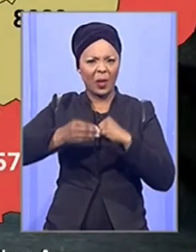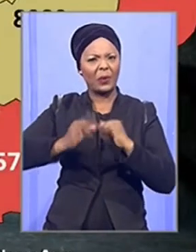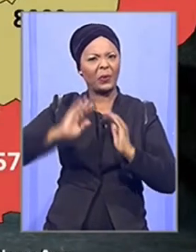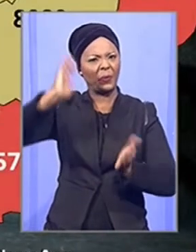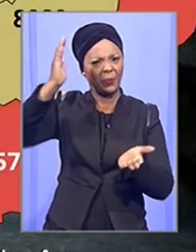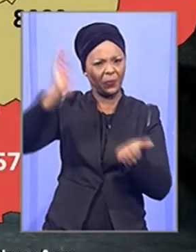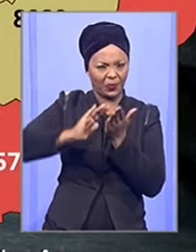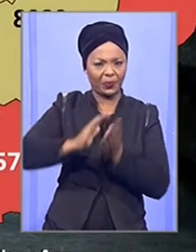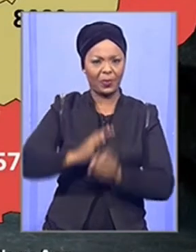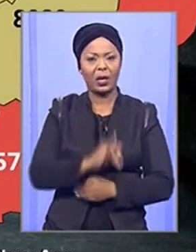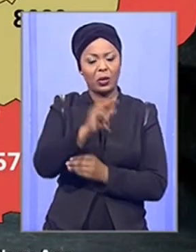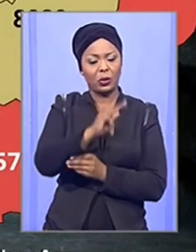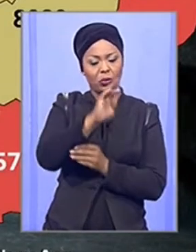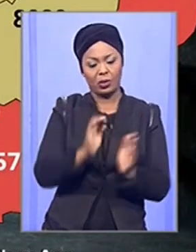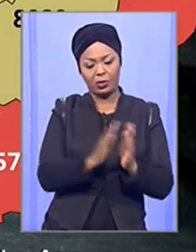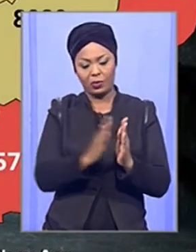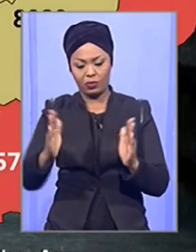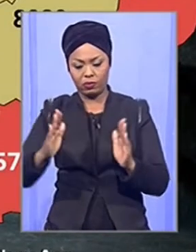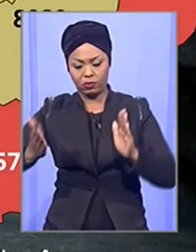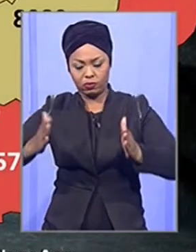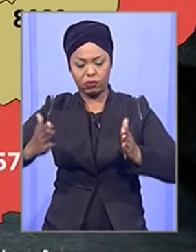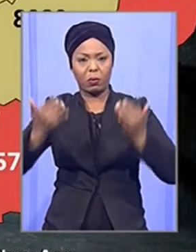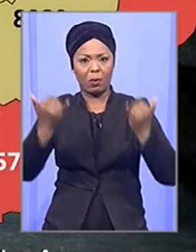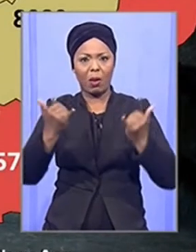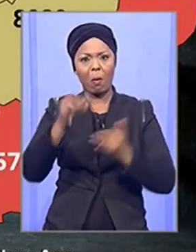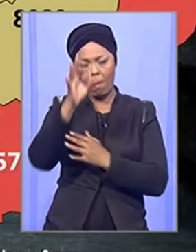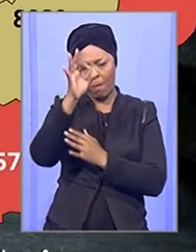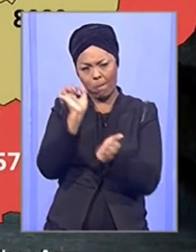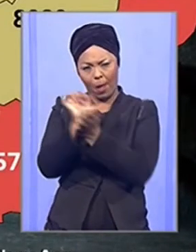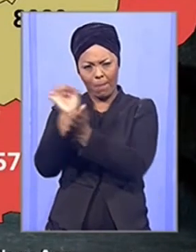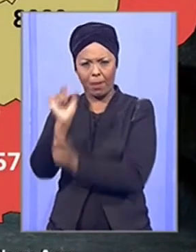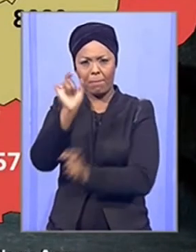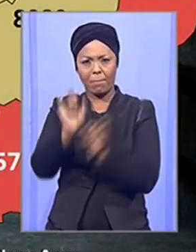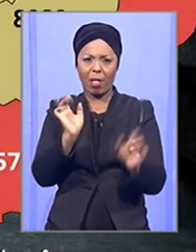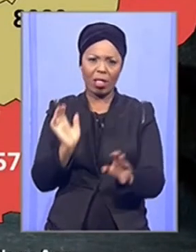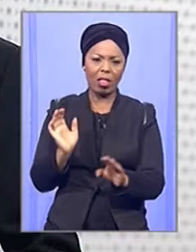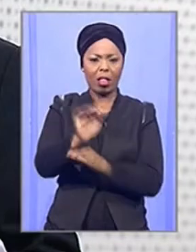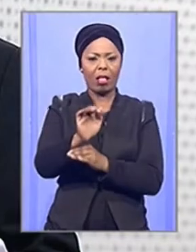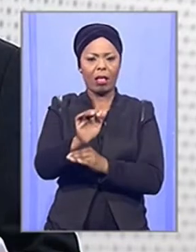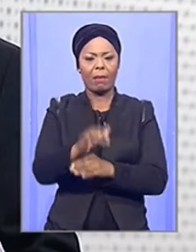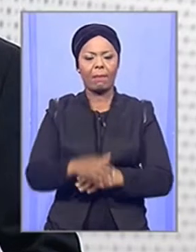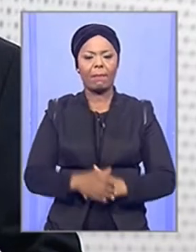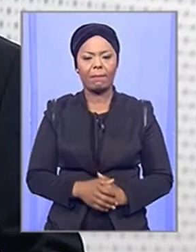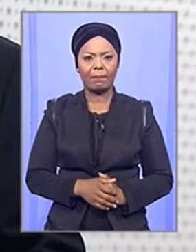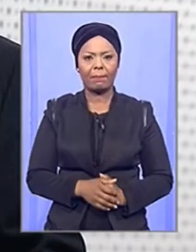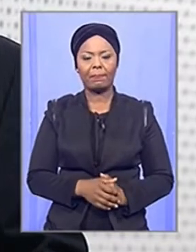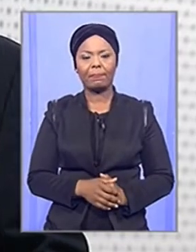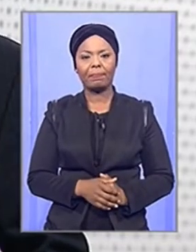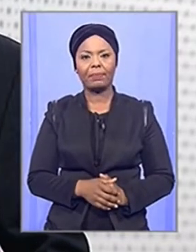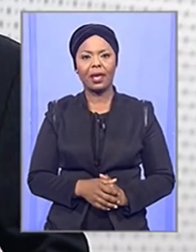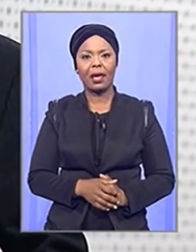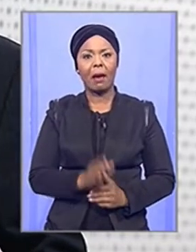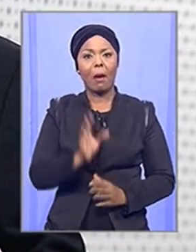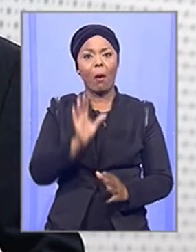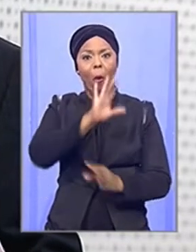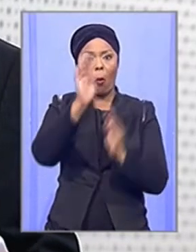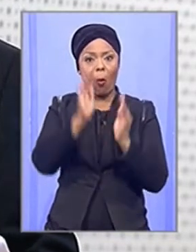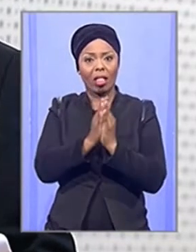tše 260 tshela kgolegong. Overall, the total contact crimes decreased